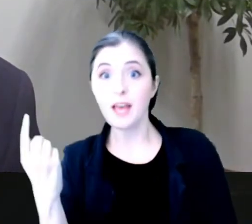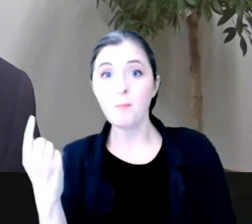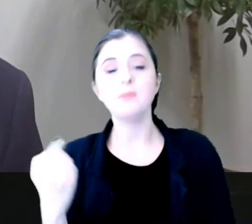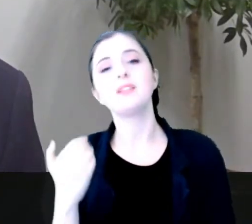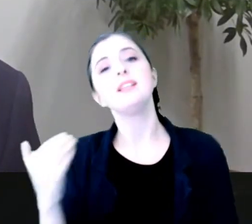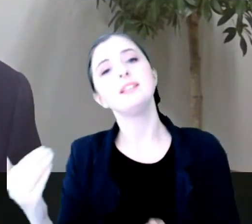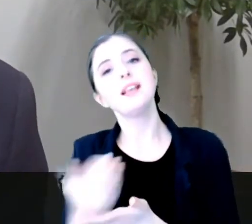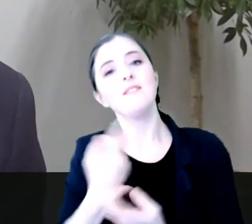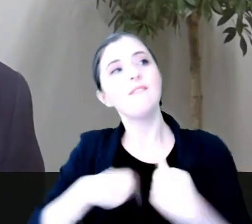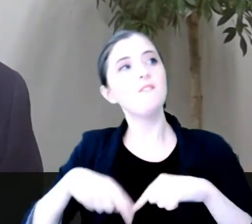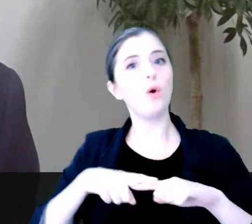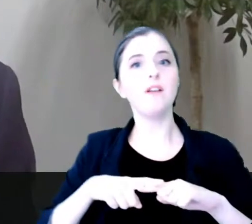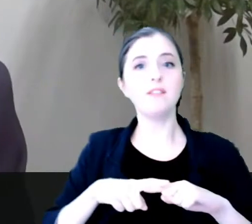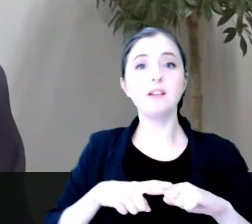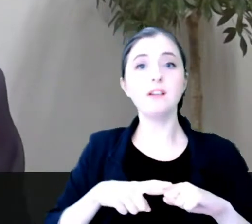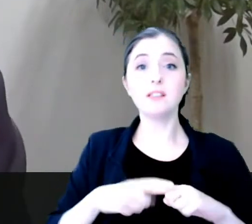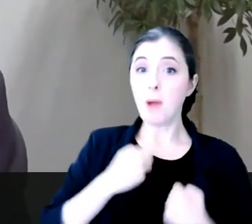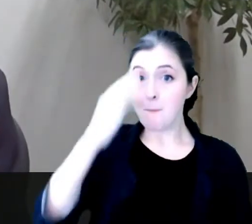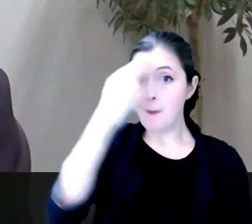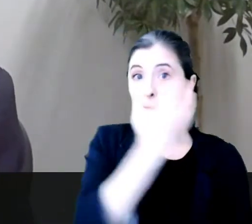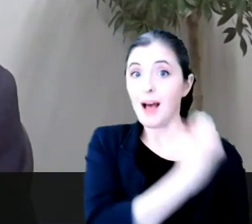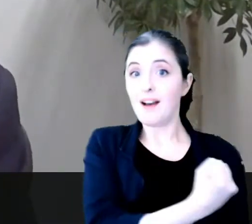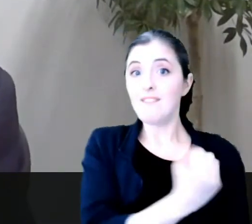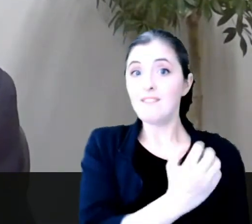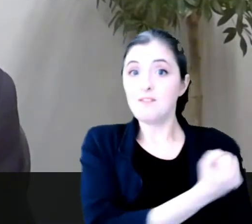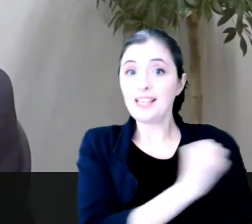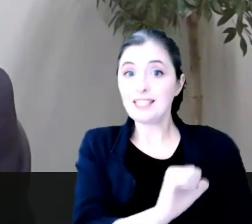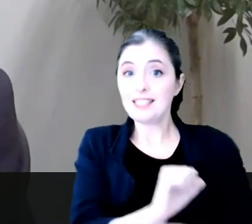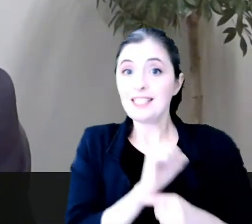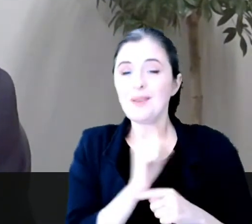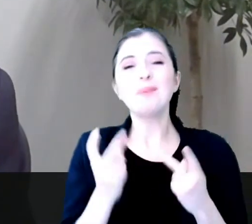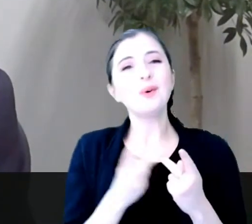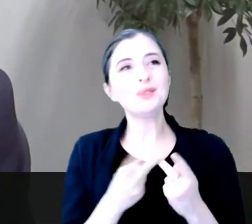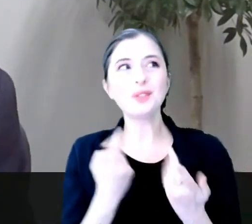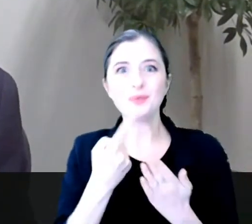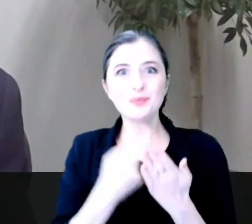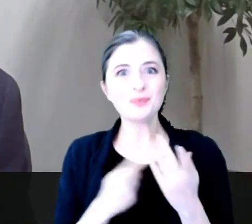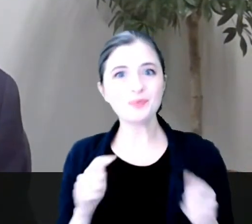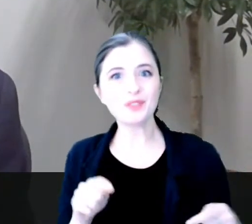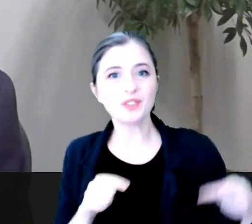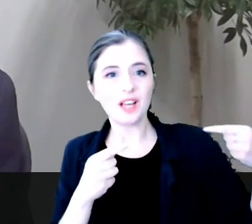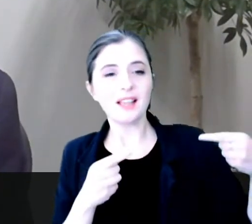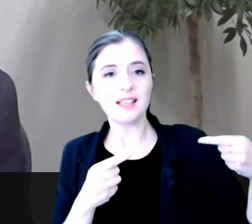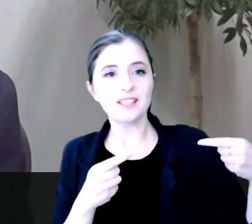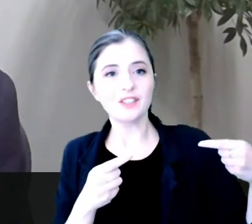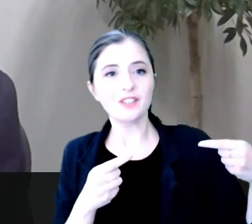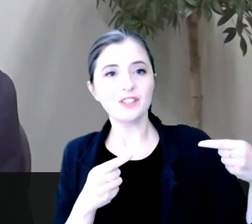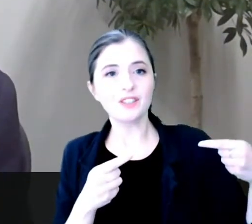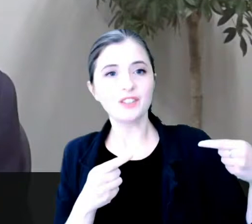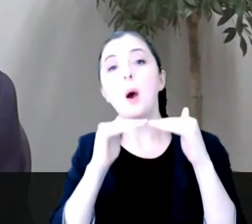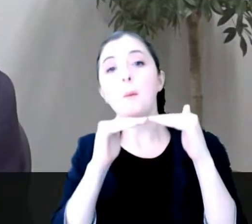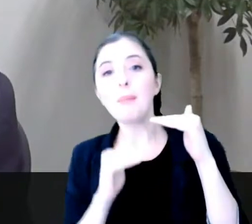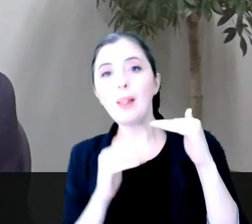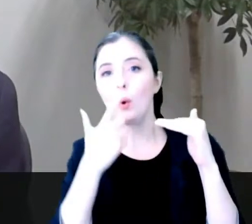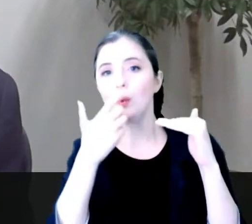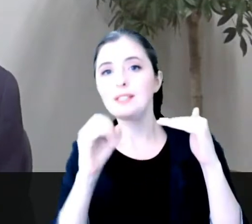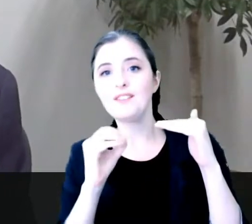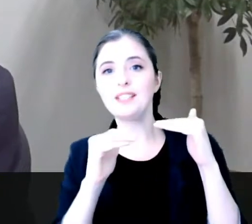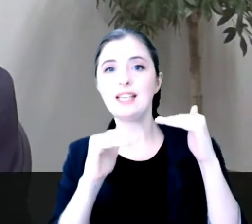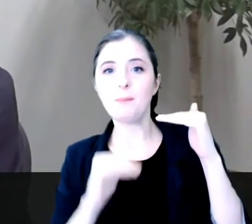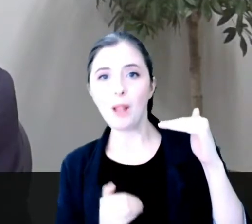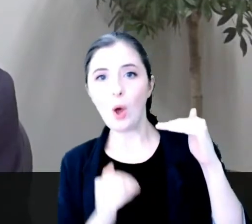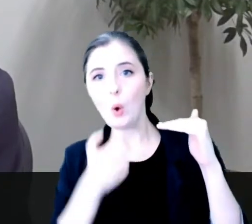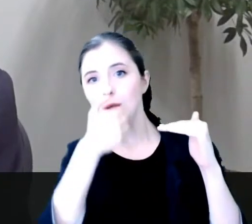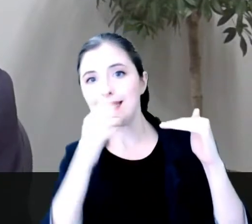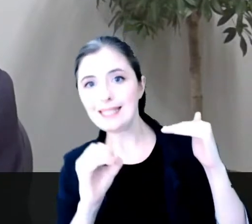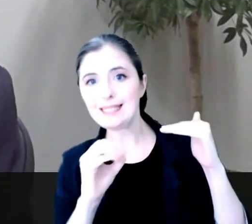phases, though, Barbara, where it's a real challenge. We've got to make sure those below the age of 70, those below the age of 60, those below the age of 50